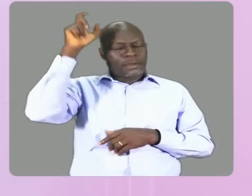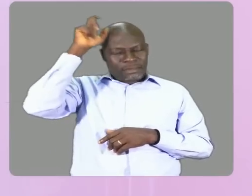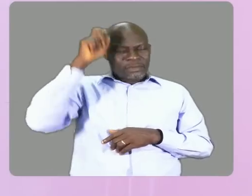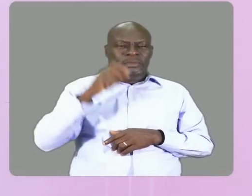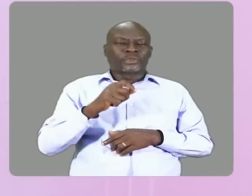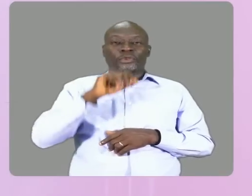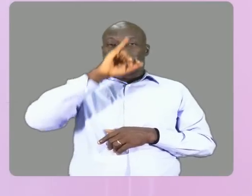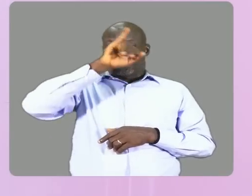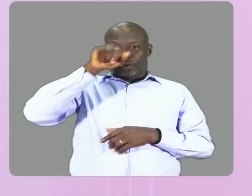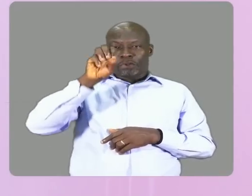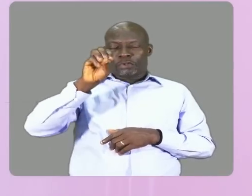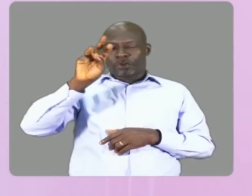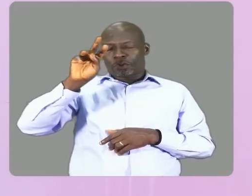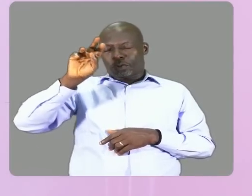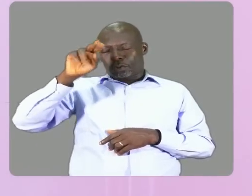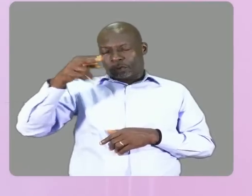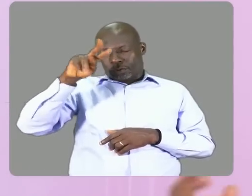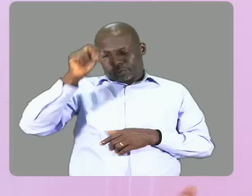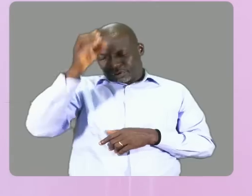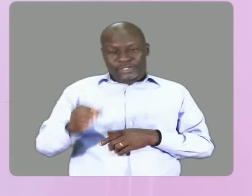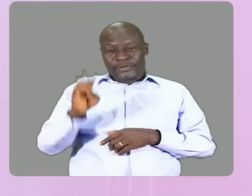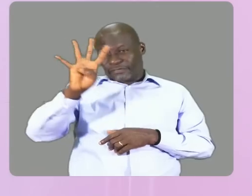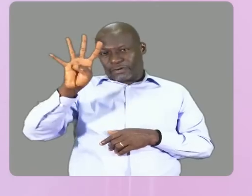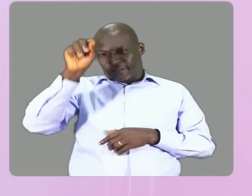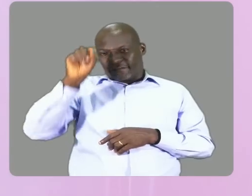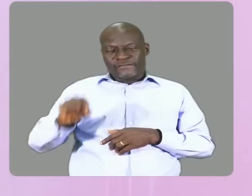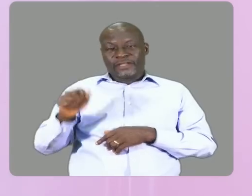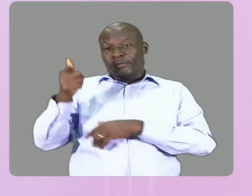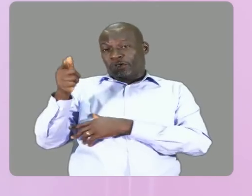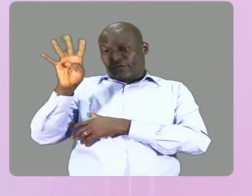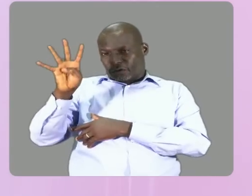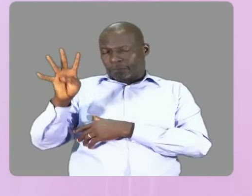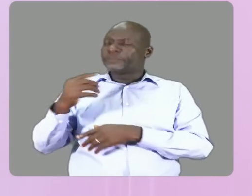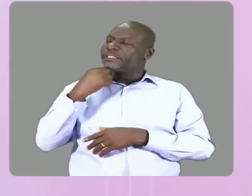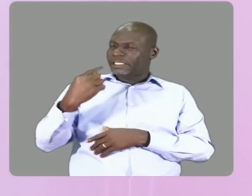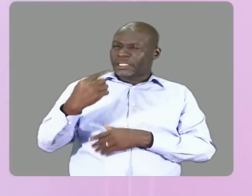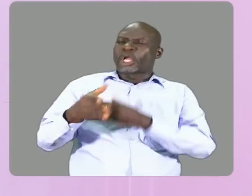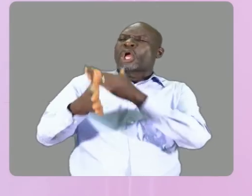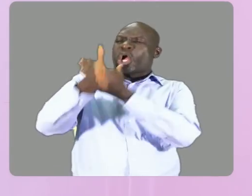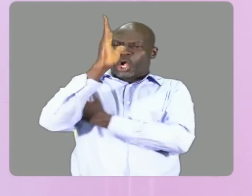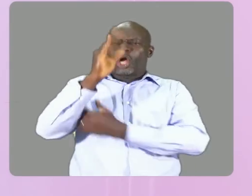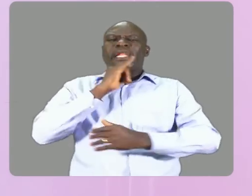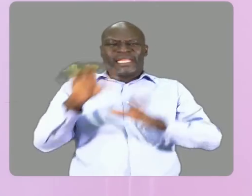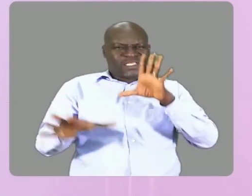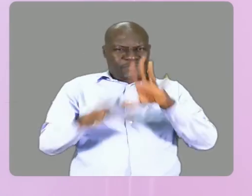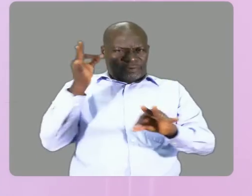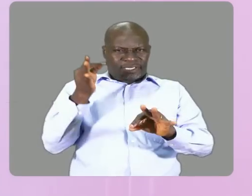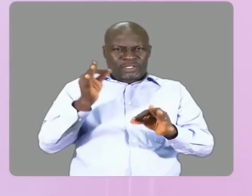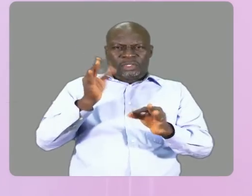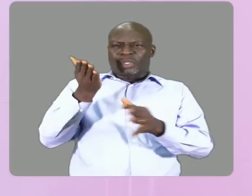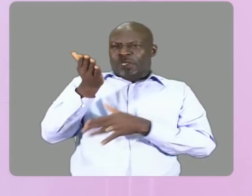John chapter 4 verse 24 say God is spirit, and they that worship